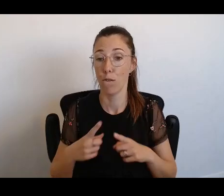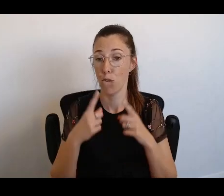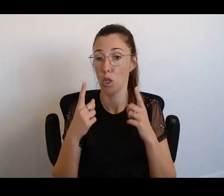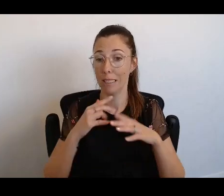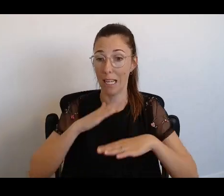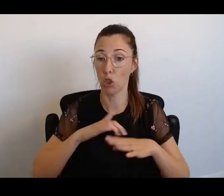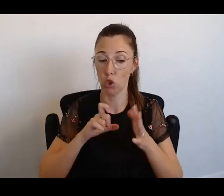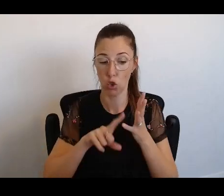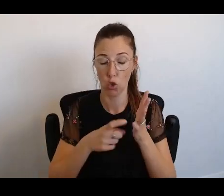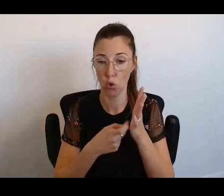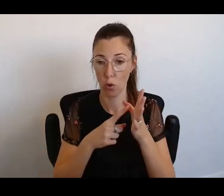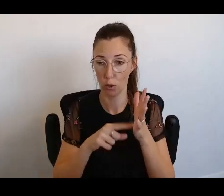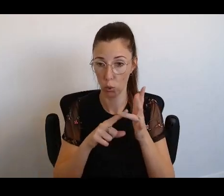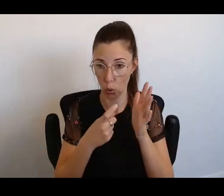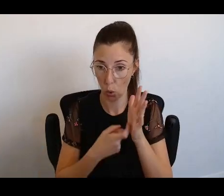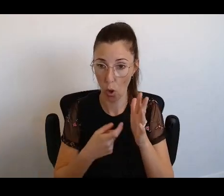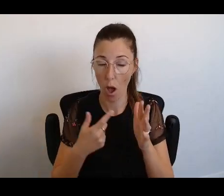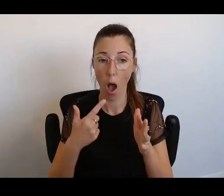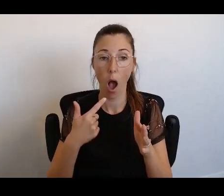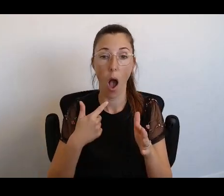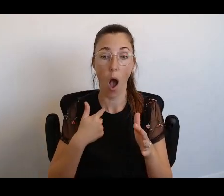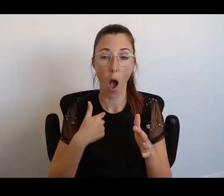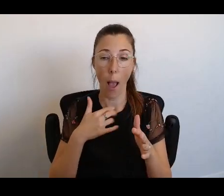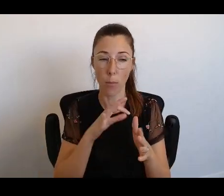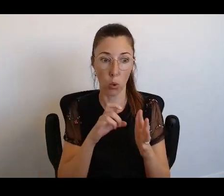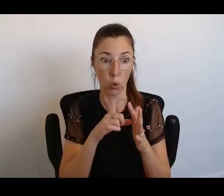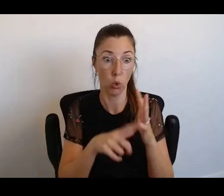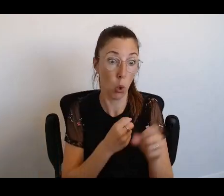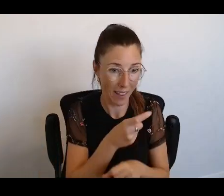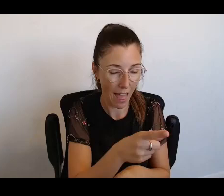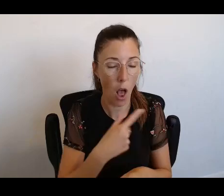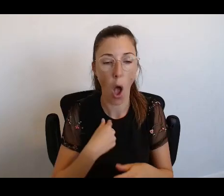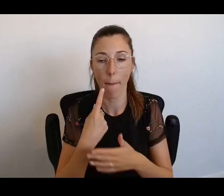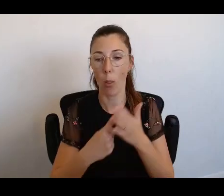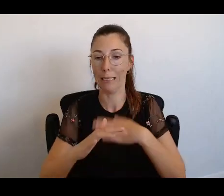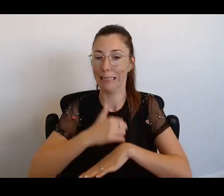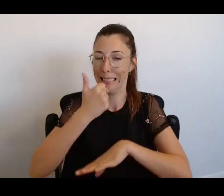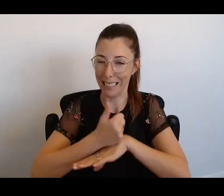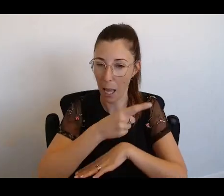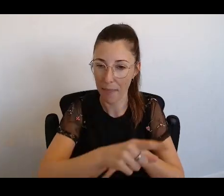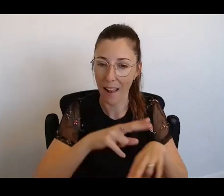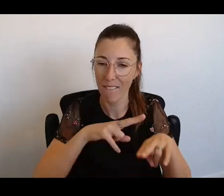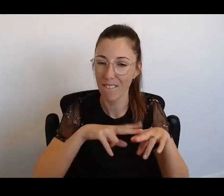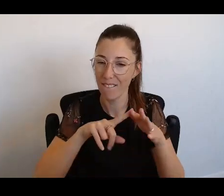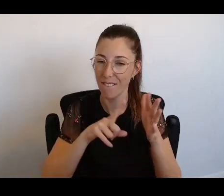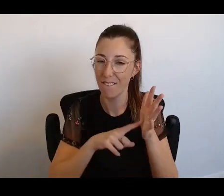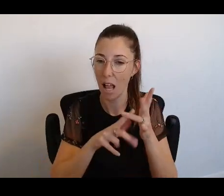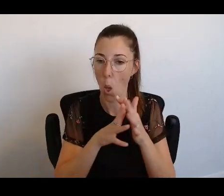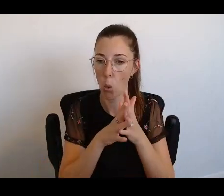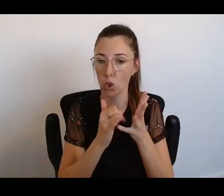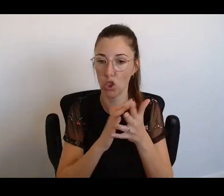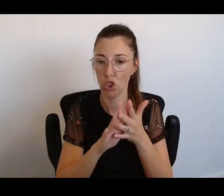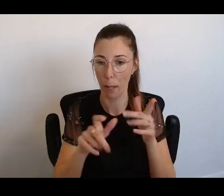as much as doing the fellowship as setting up the fellowship. And that's very much what